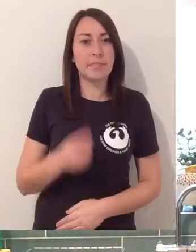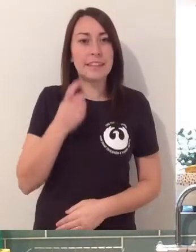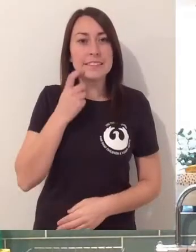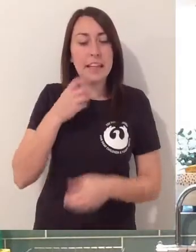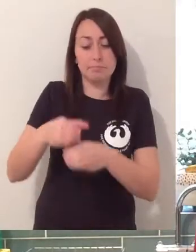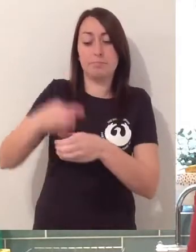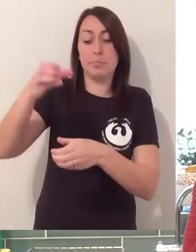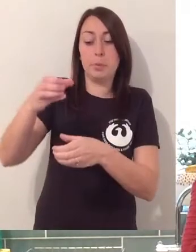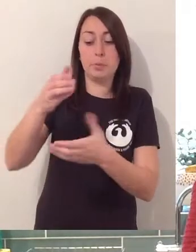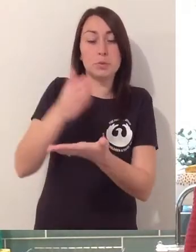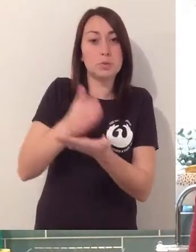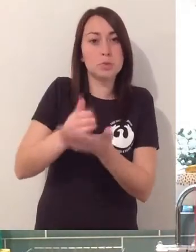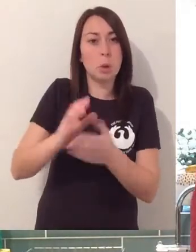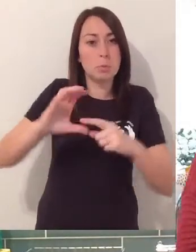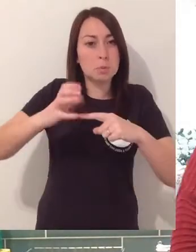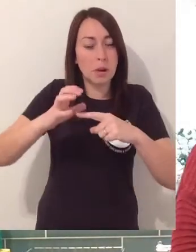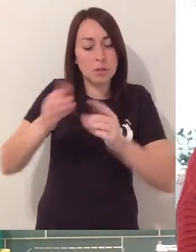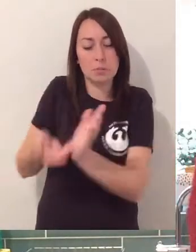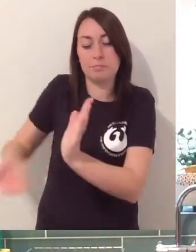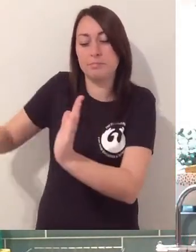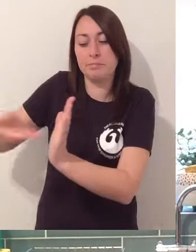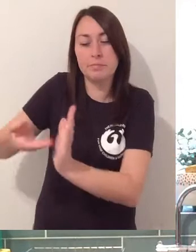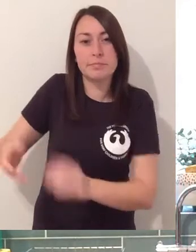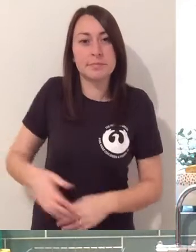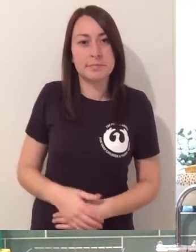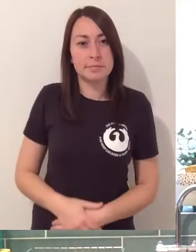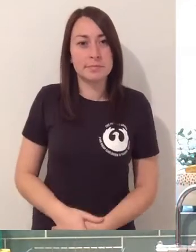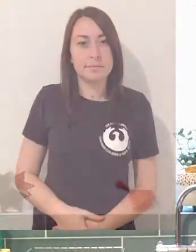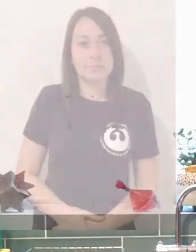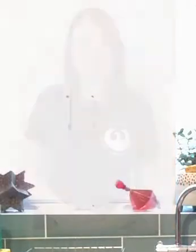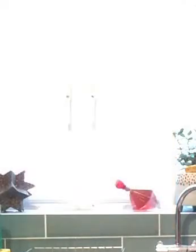We're also going to add our tin of chopped tomatoes.